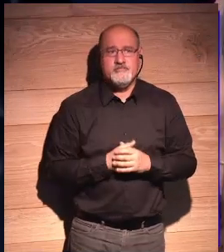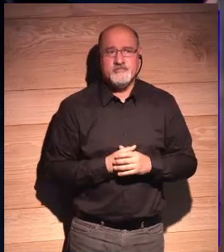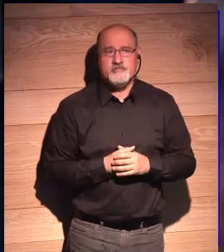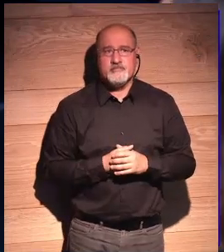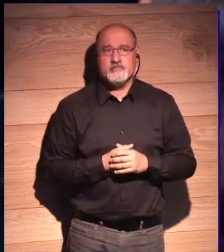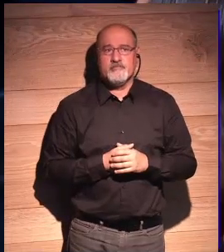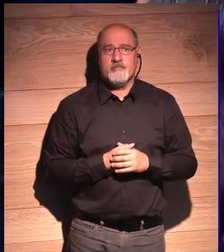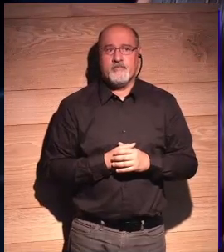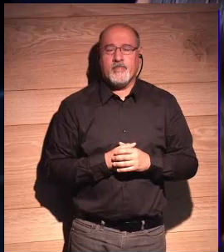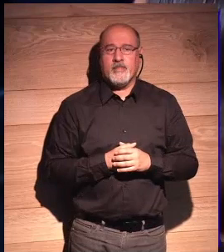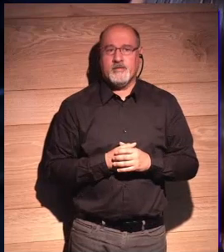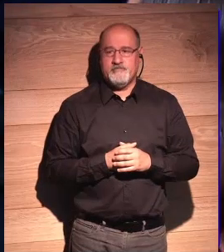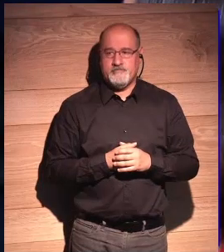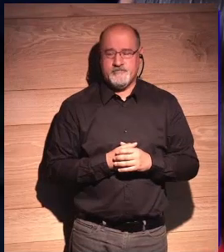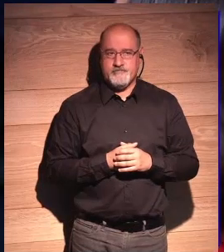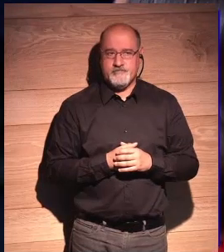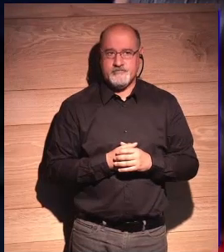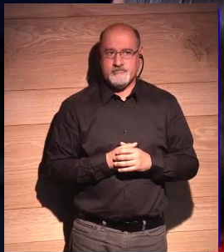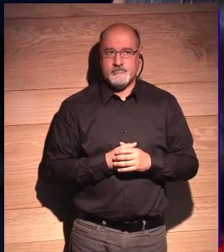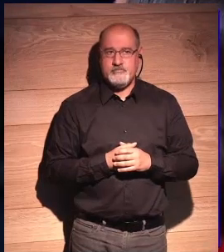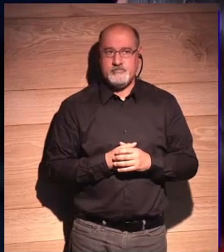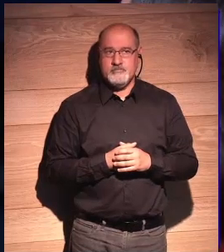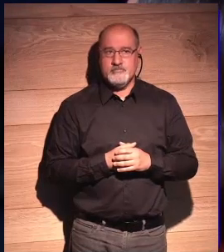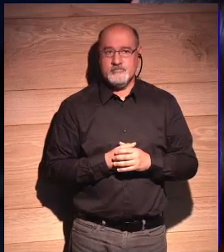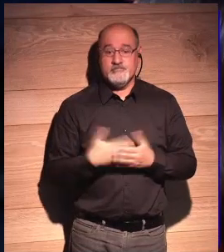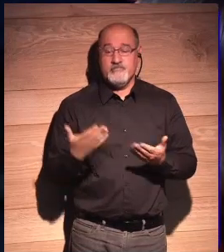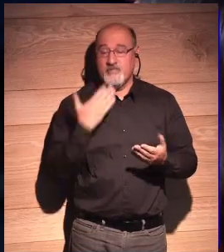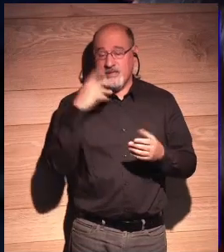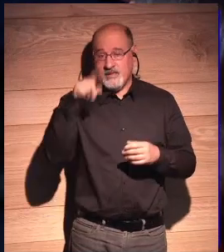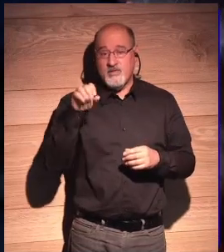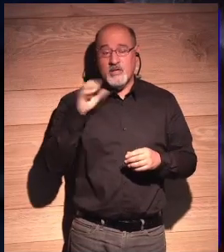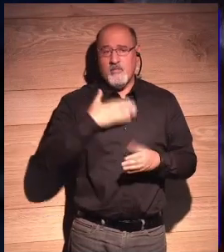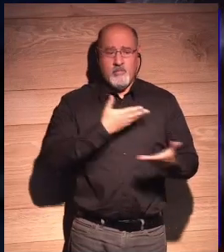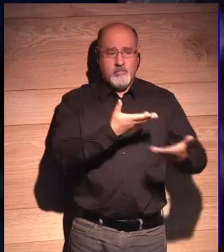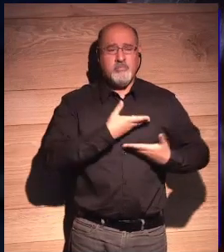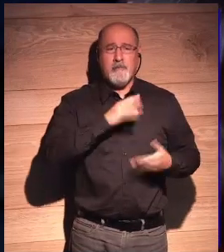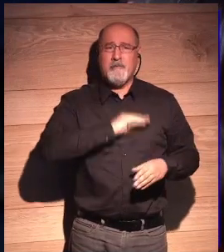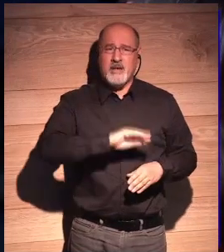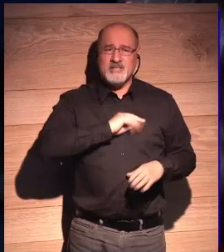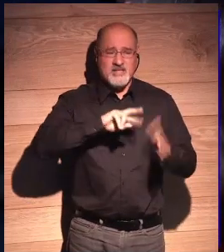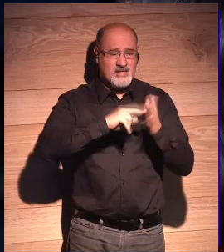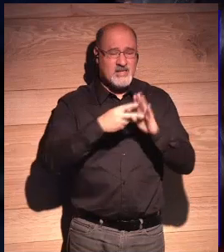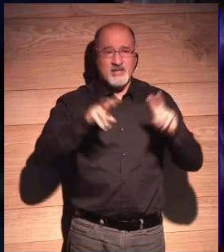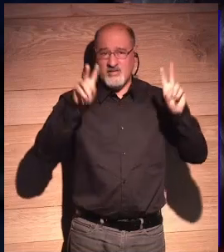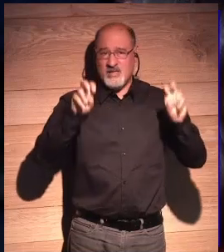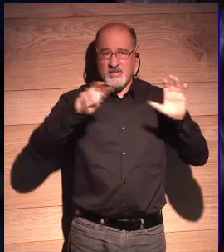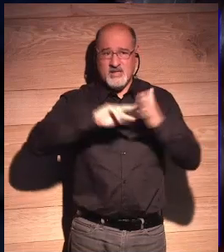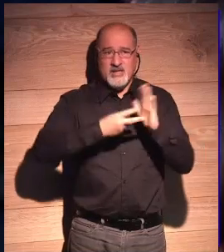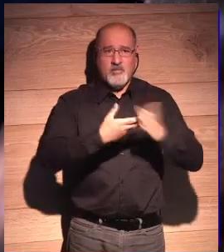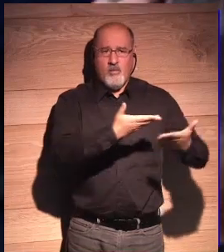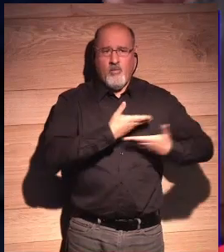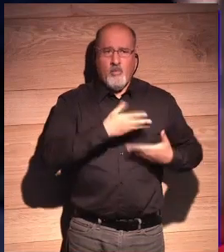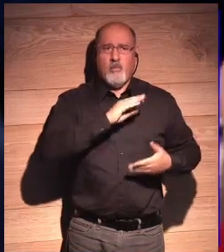was purely there for the technical aspect of it. He had no input in the story, but he could be so